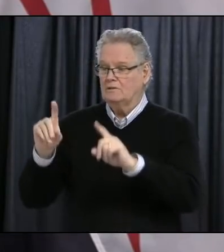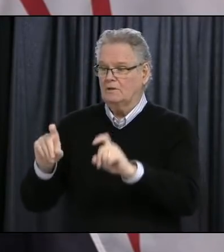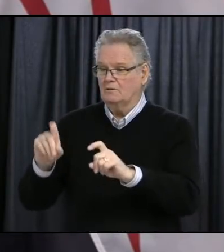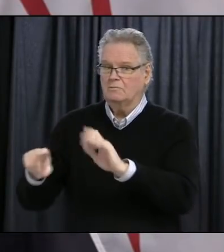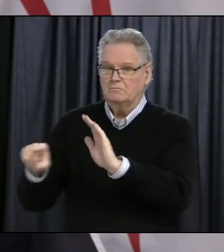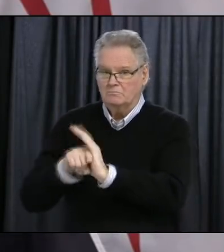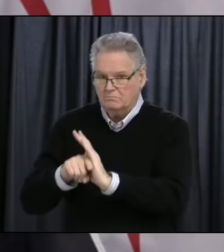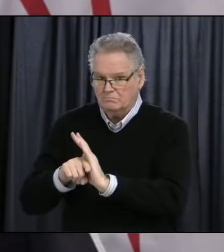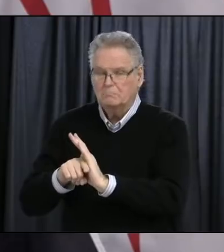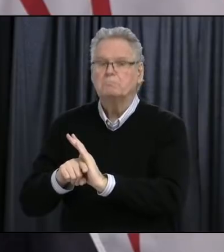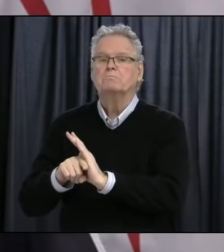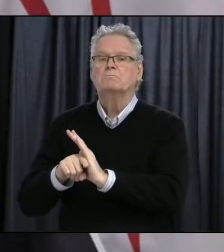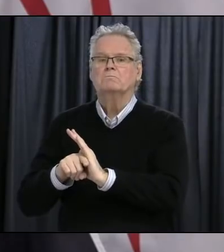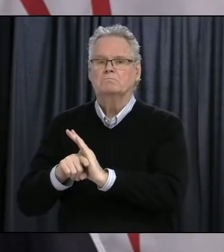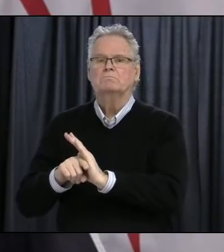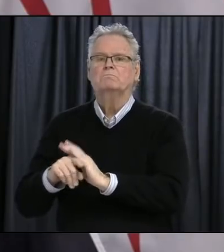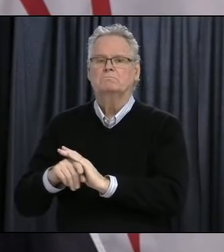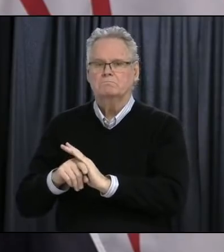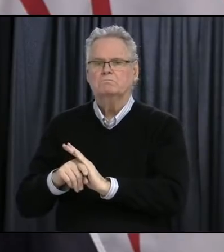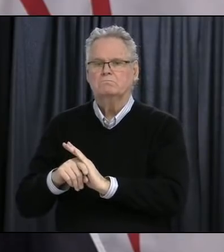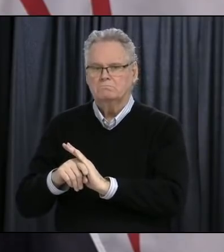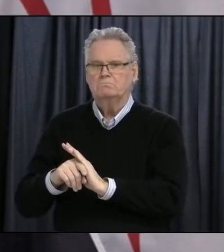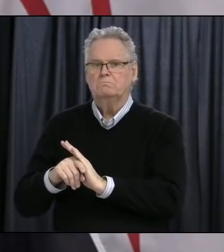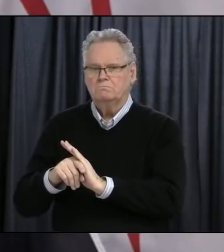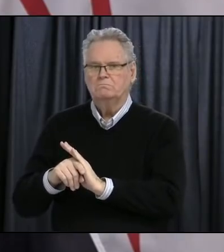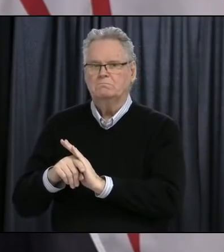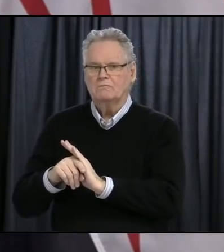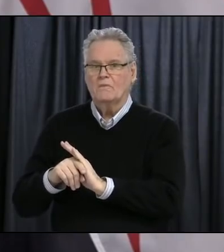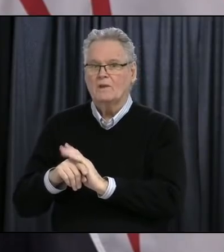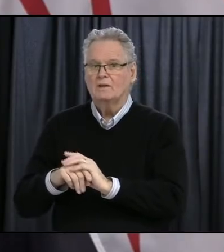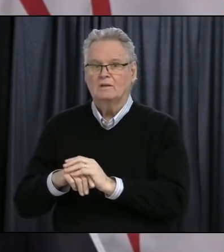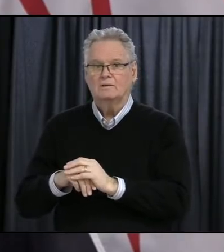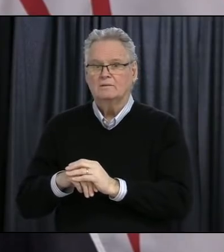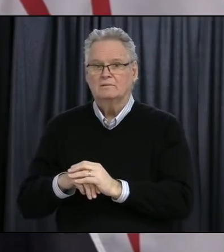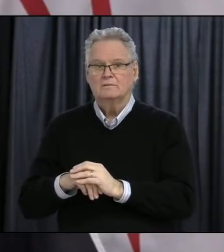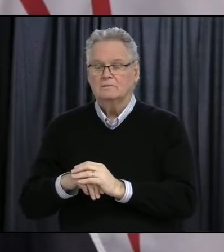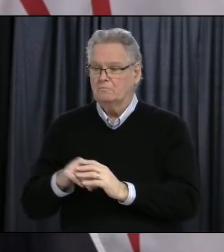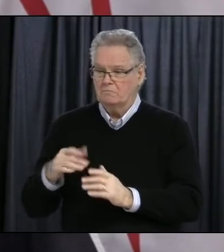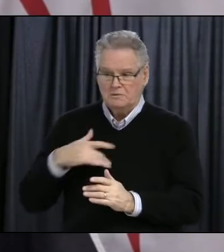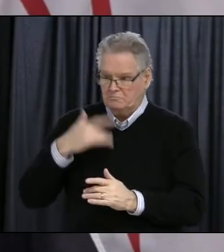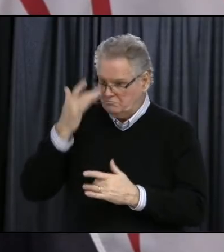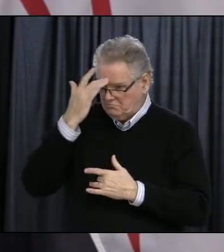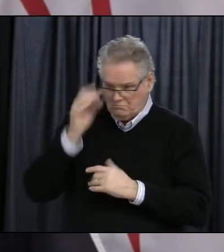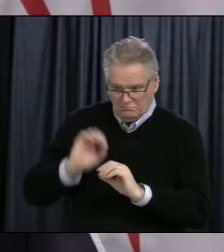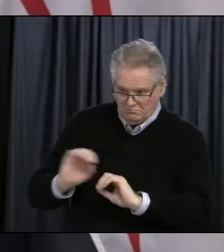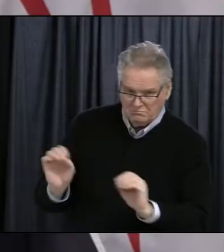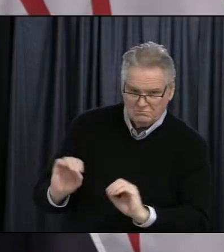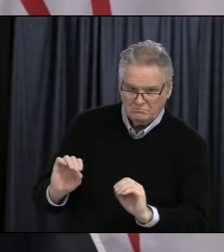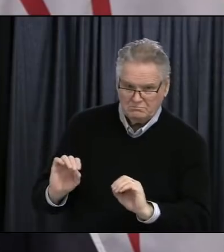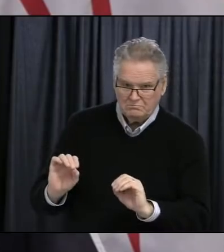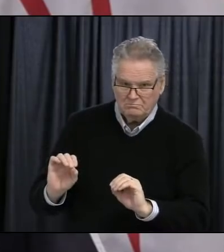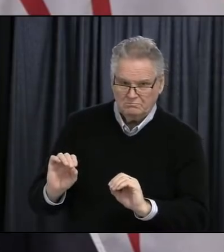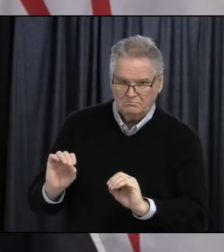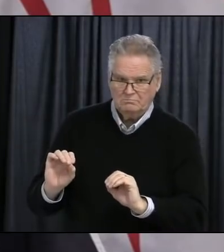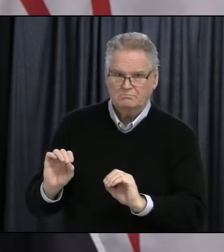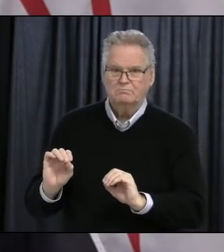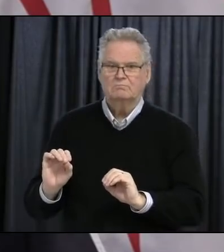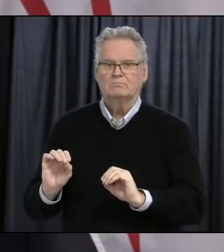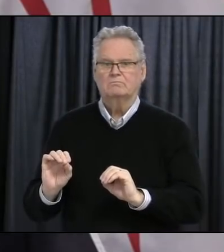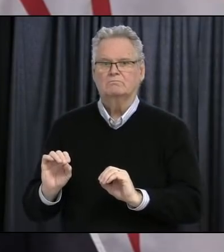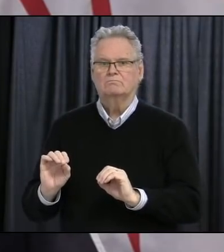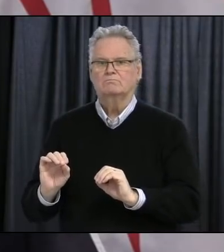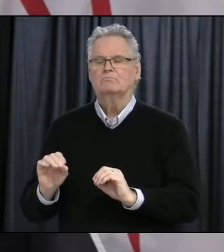If the arrival test is negative and the worker does not have symptoms, then the worker is no longer required to isolate away from family and